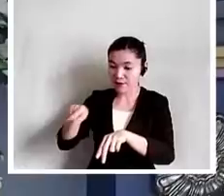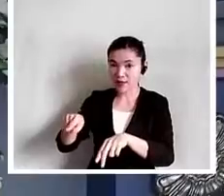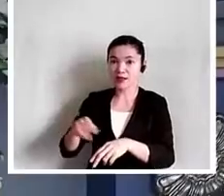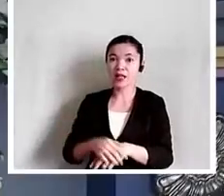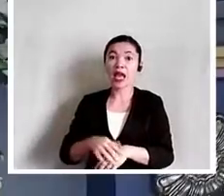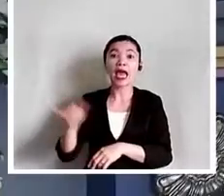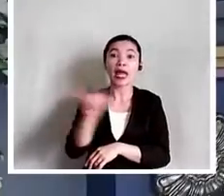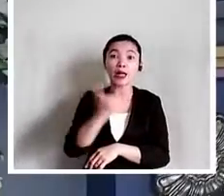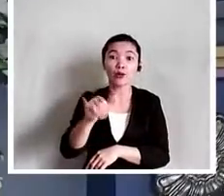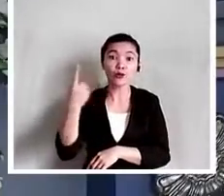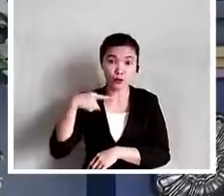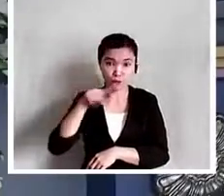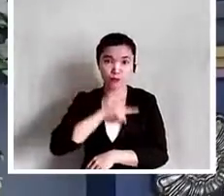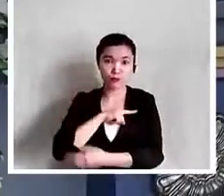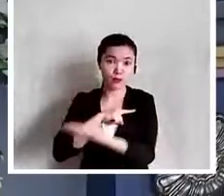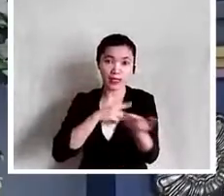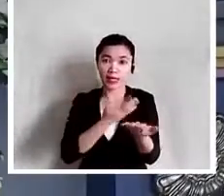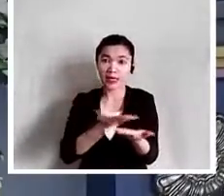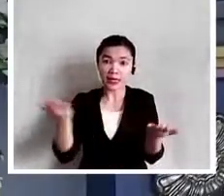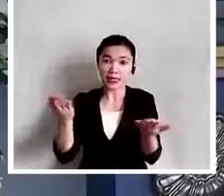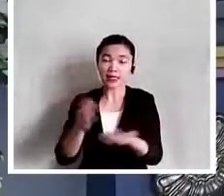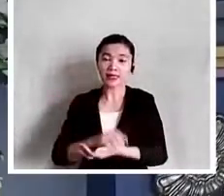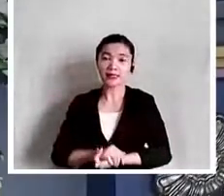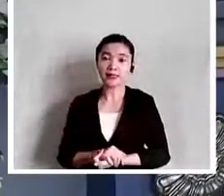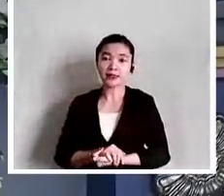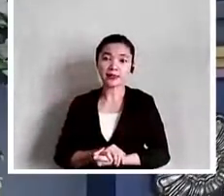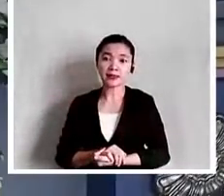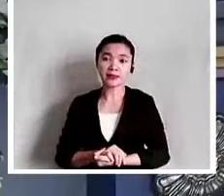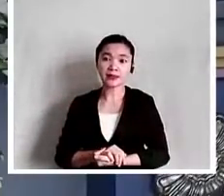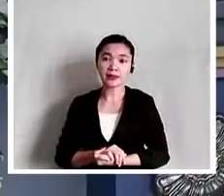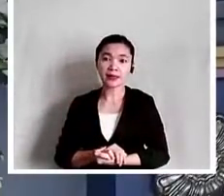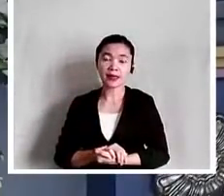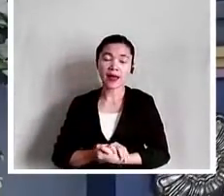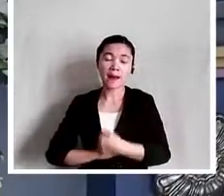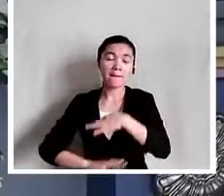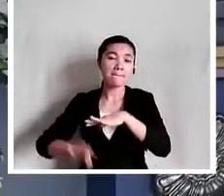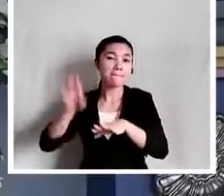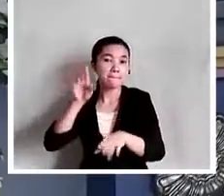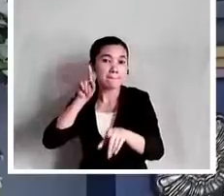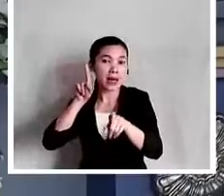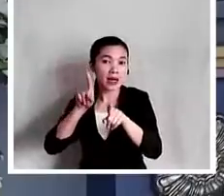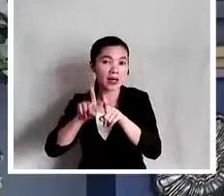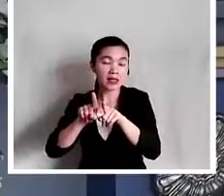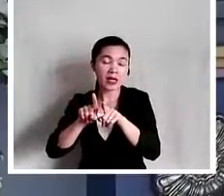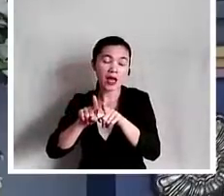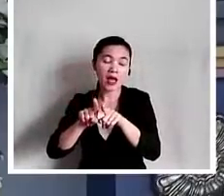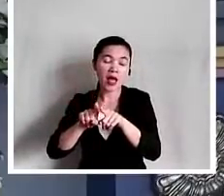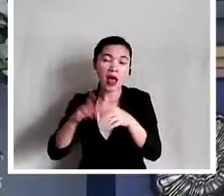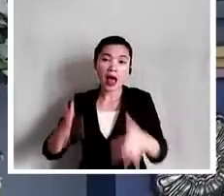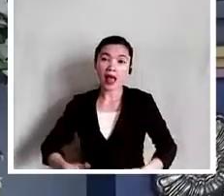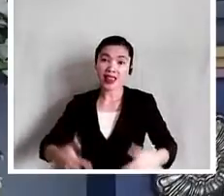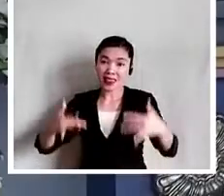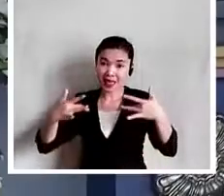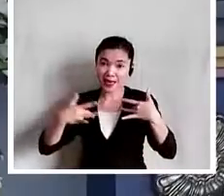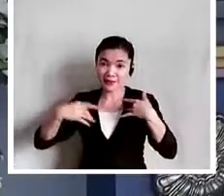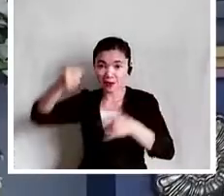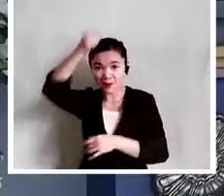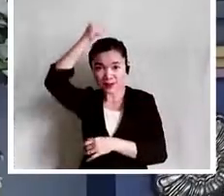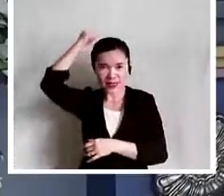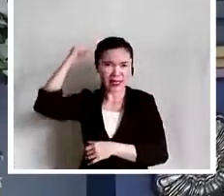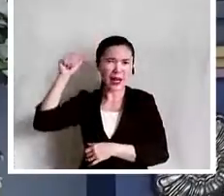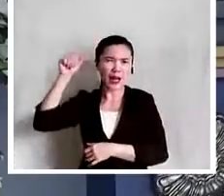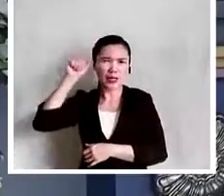well. Brothers and sisters, the life of Saint Augustine is just among the many inspirations for us to